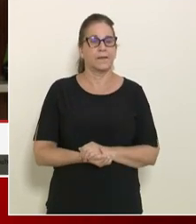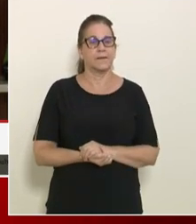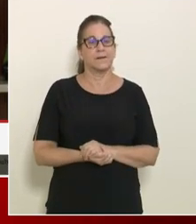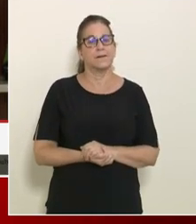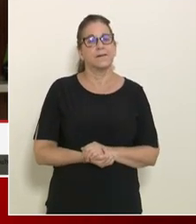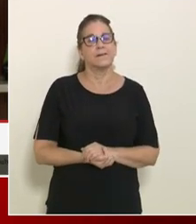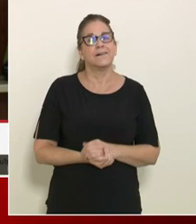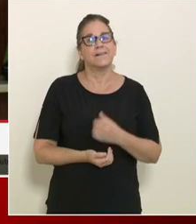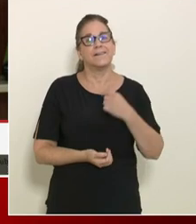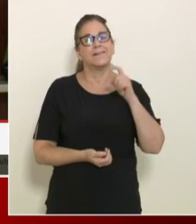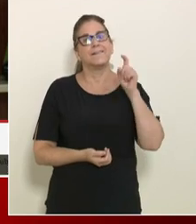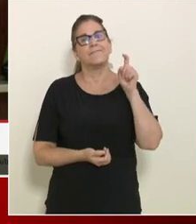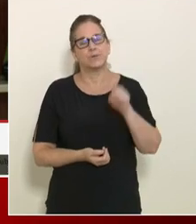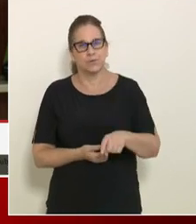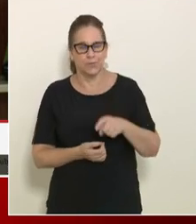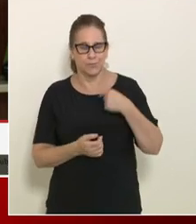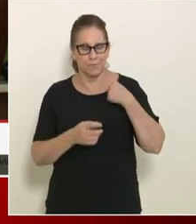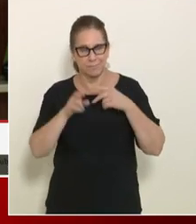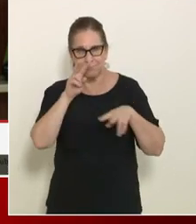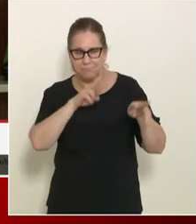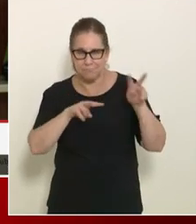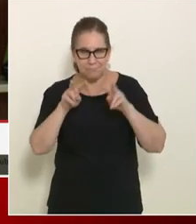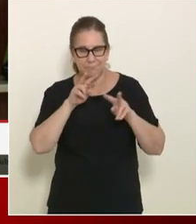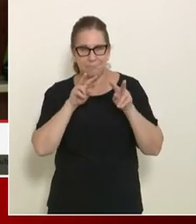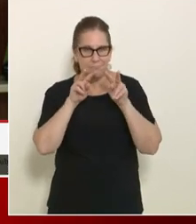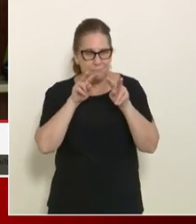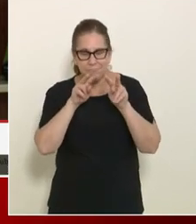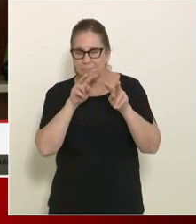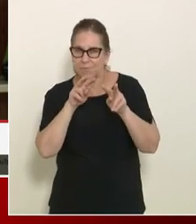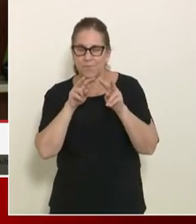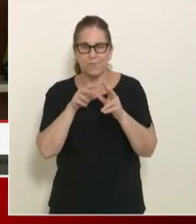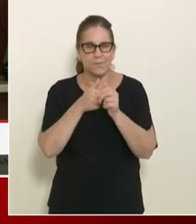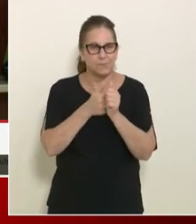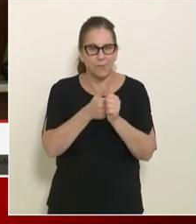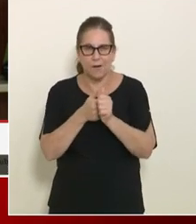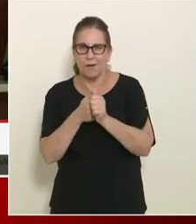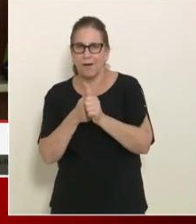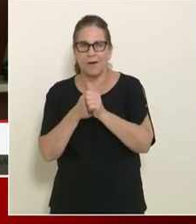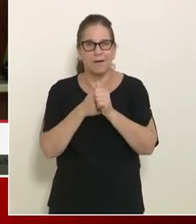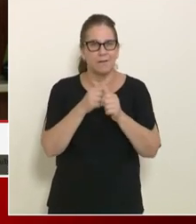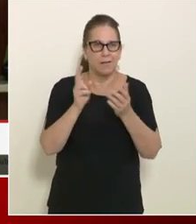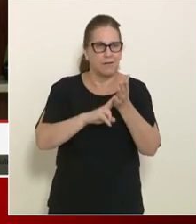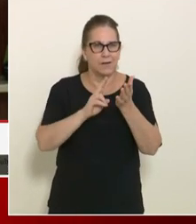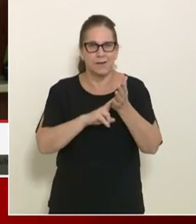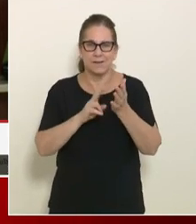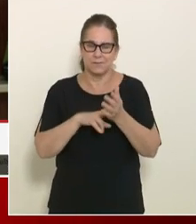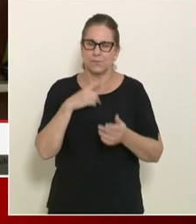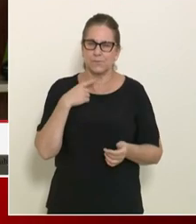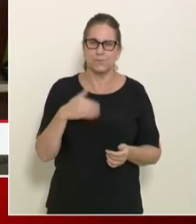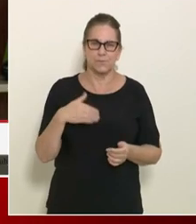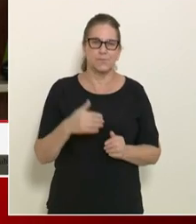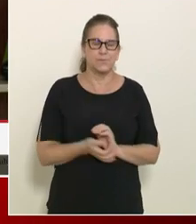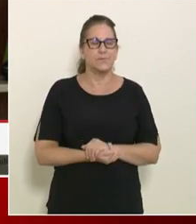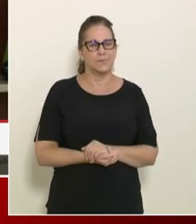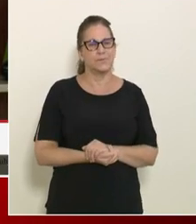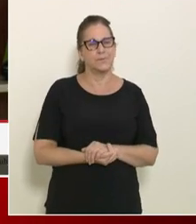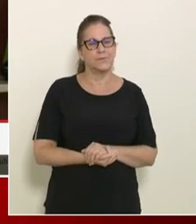monitor attendance on a daily basis and follow up with families accordingly. Thank you very much. If I could follow it up on